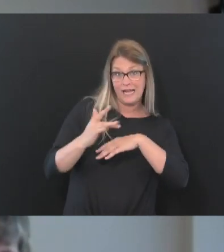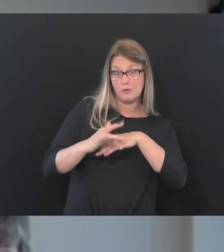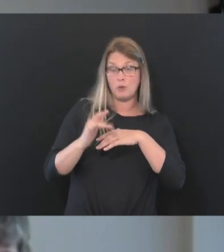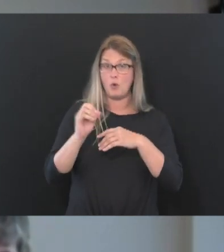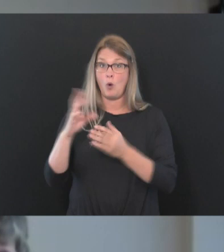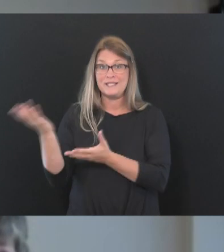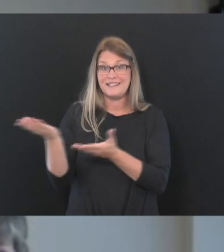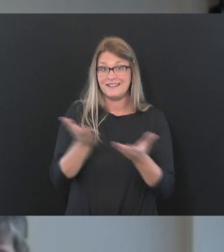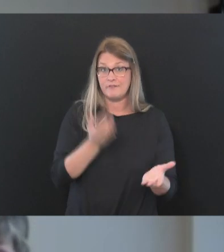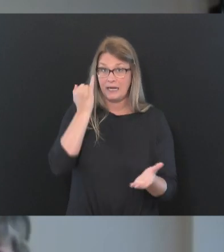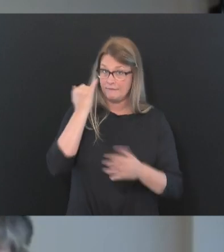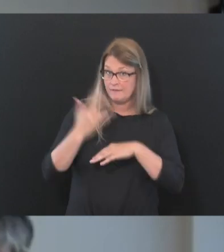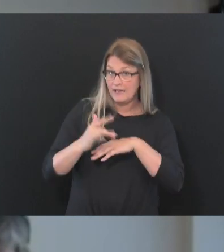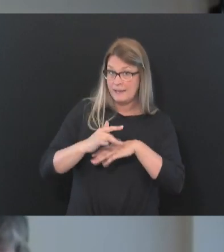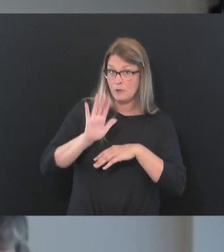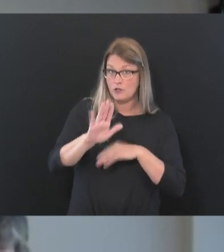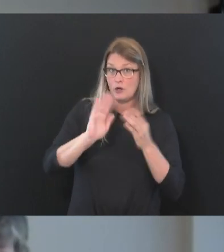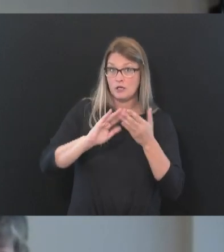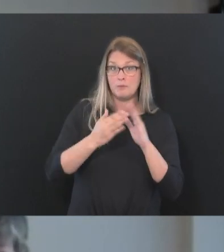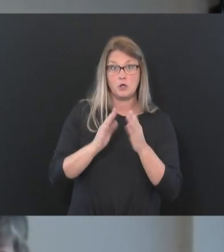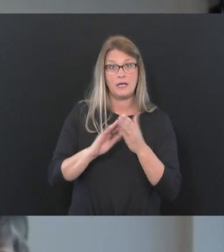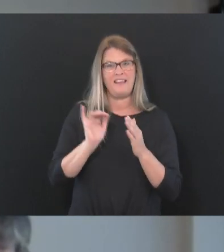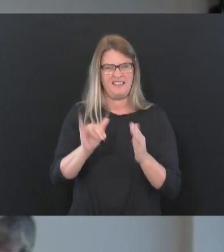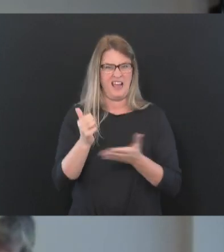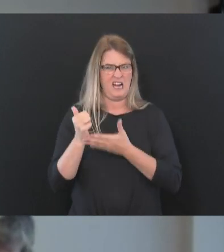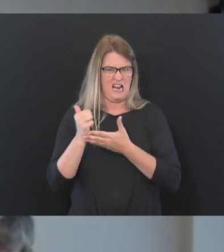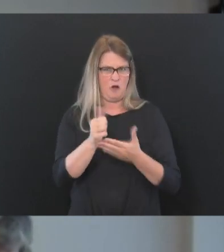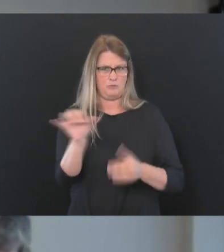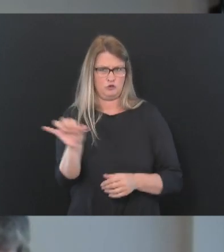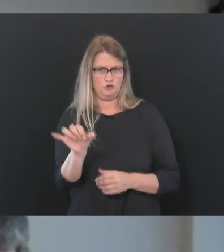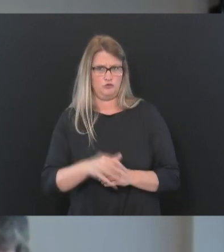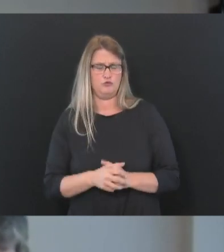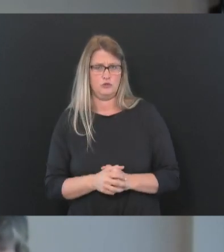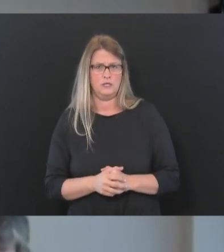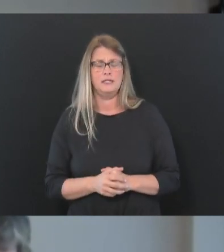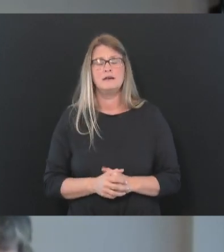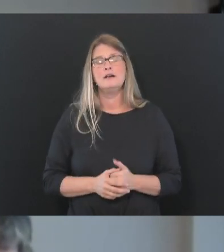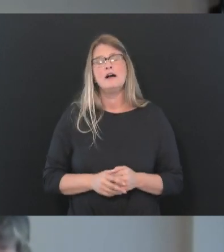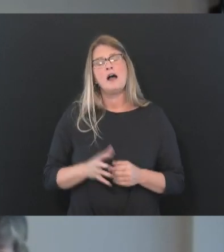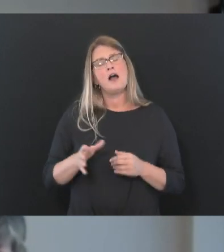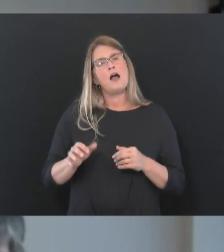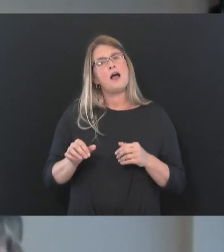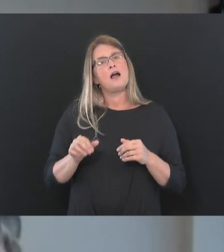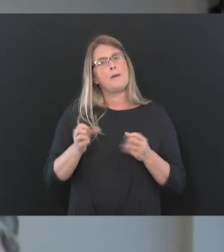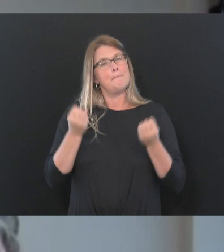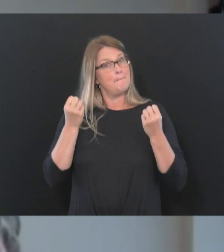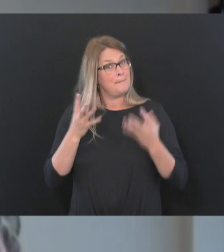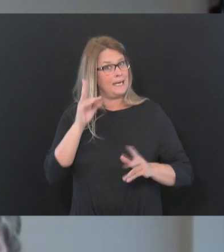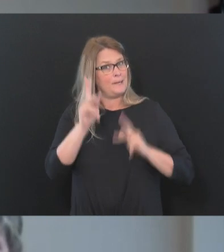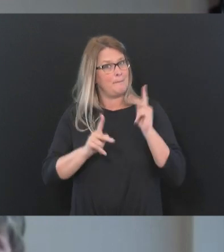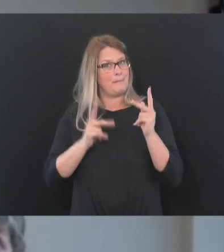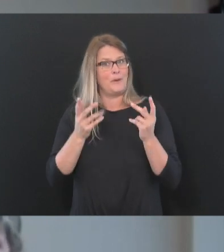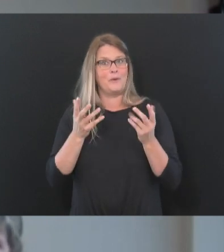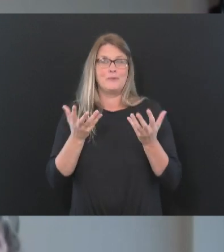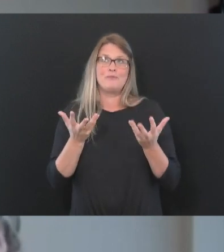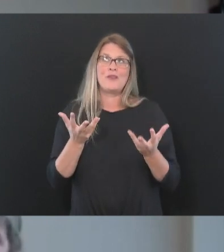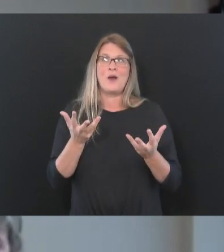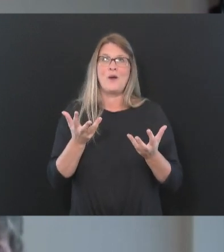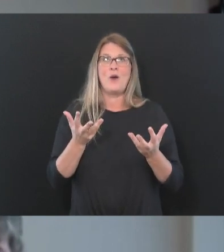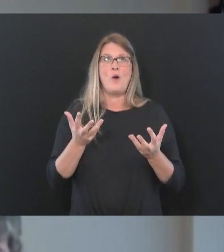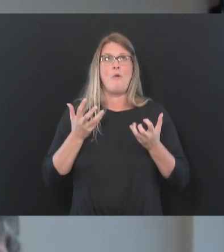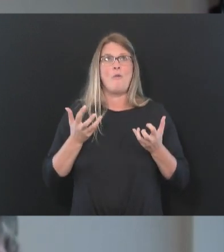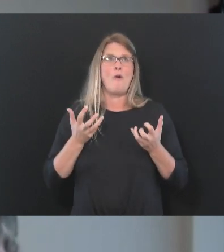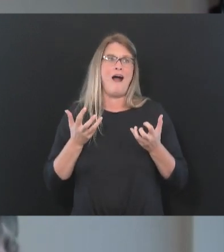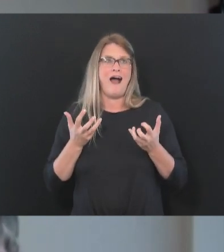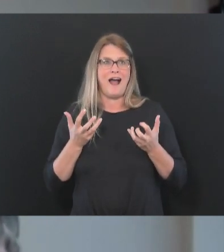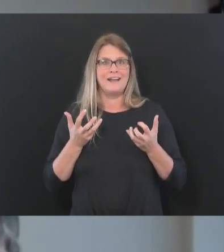in your community. Those are a key kind of simple tip with those. Many of us, I think, want to kind of loosen